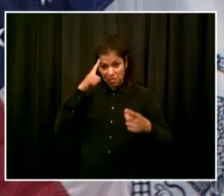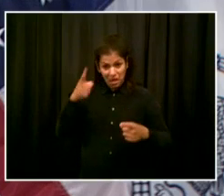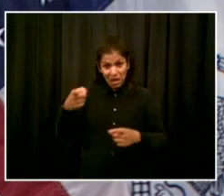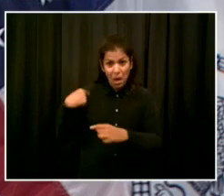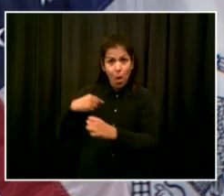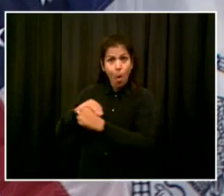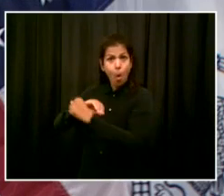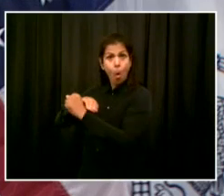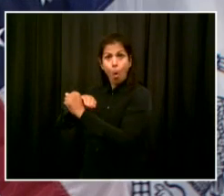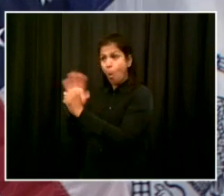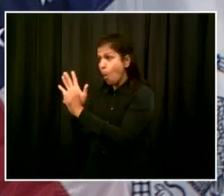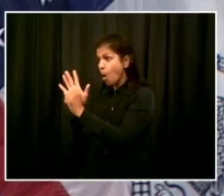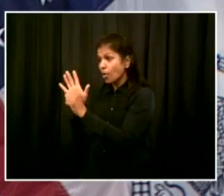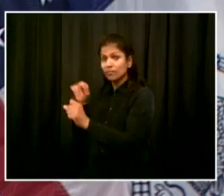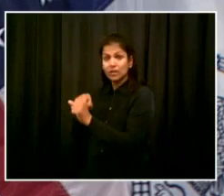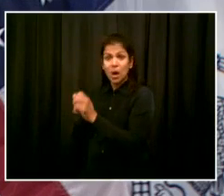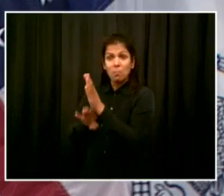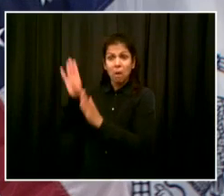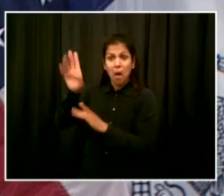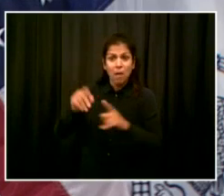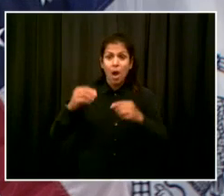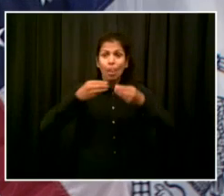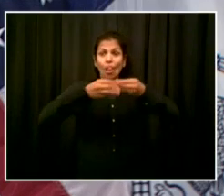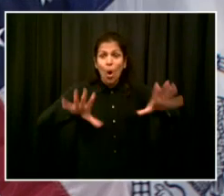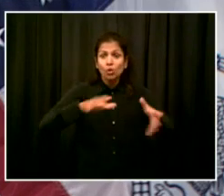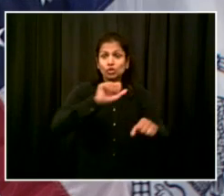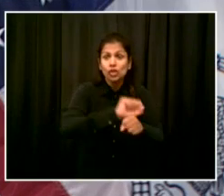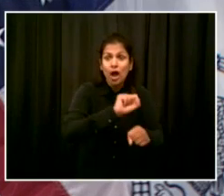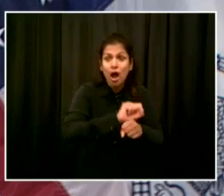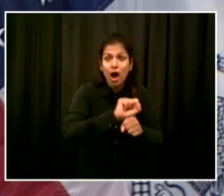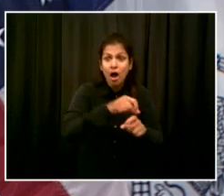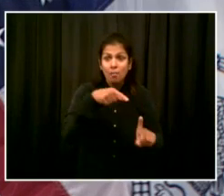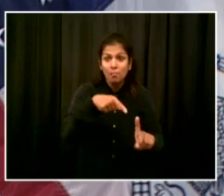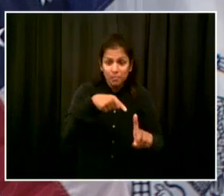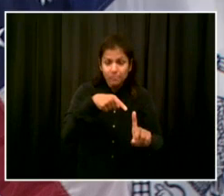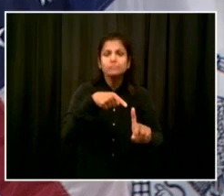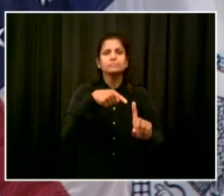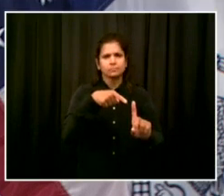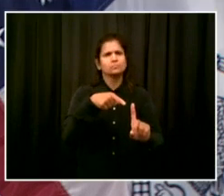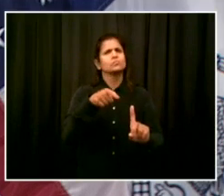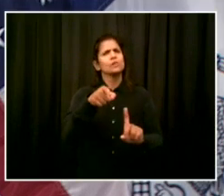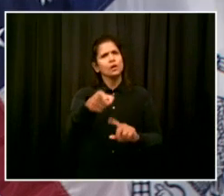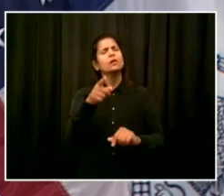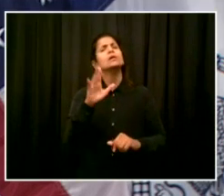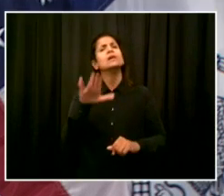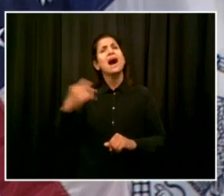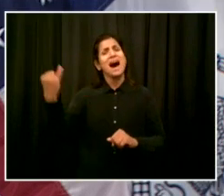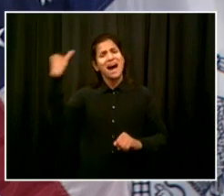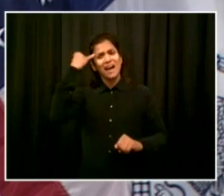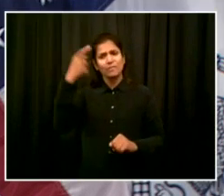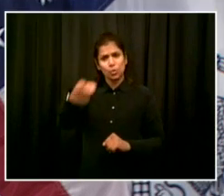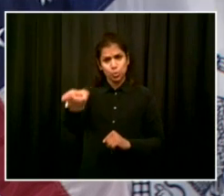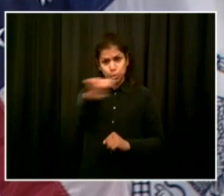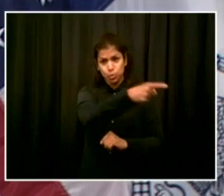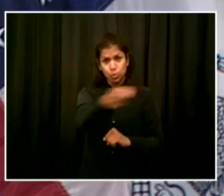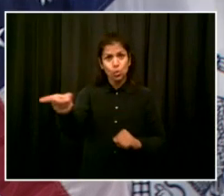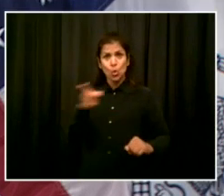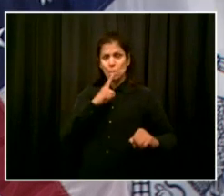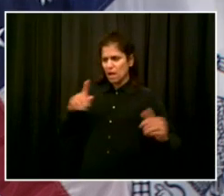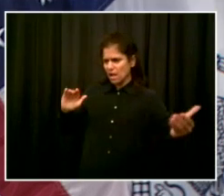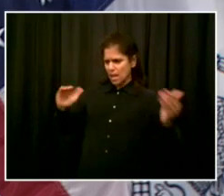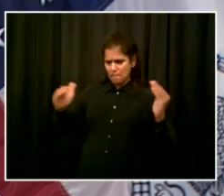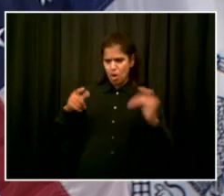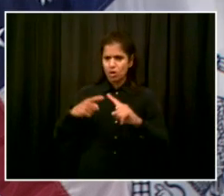to last year. The NYPD continues, as you just heard from the commissioner, to be out there vigorously going after those